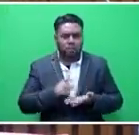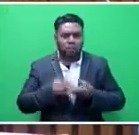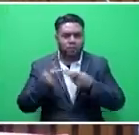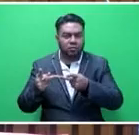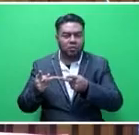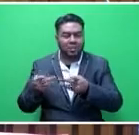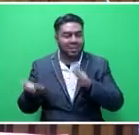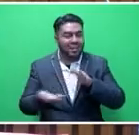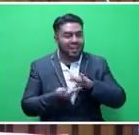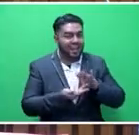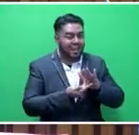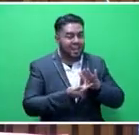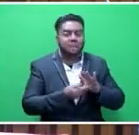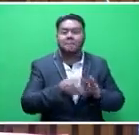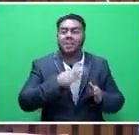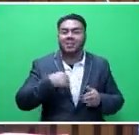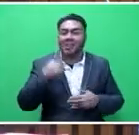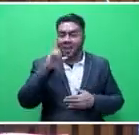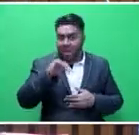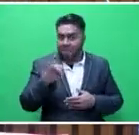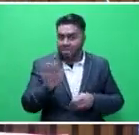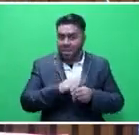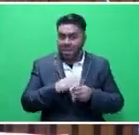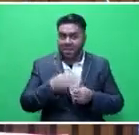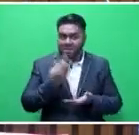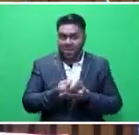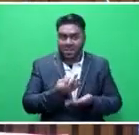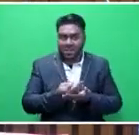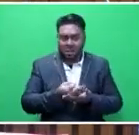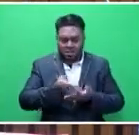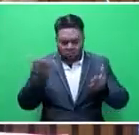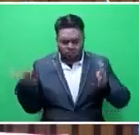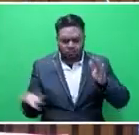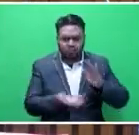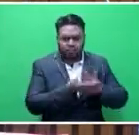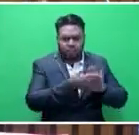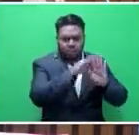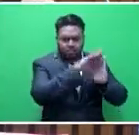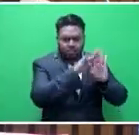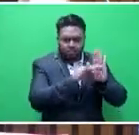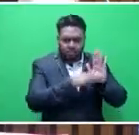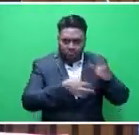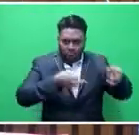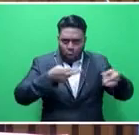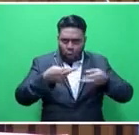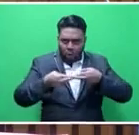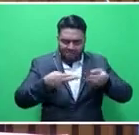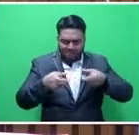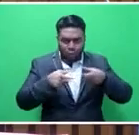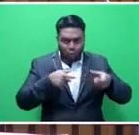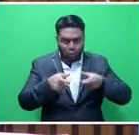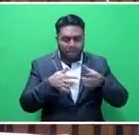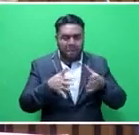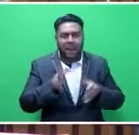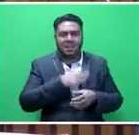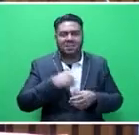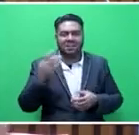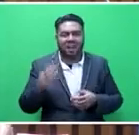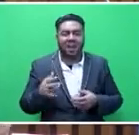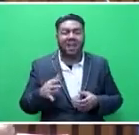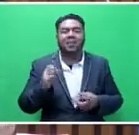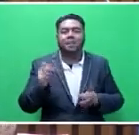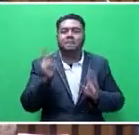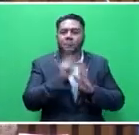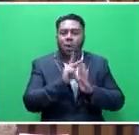Act that says the minister may make fees, and then it's put in the schedule under the regulations or in the regulations by the minister. It's a